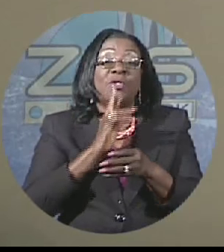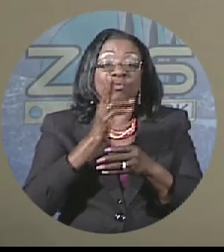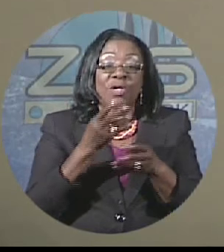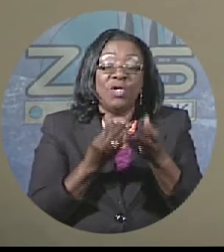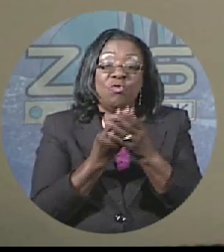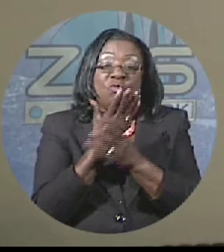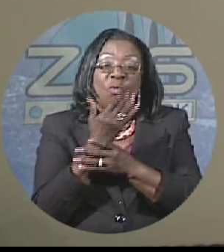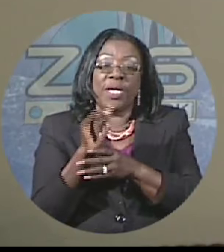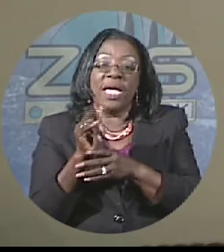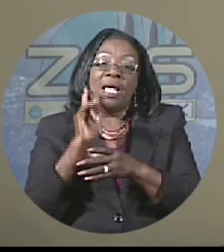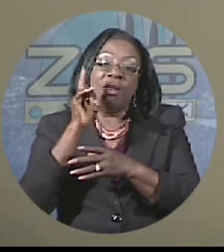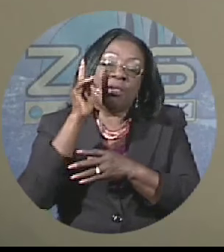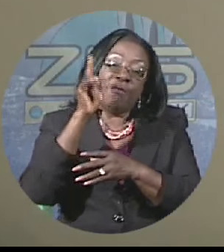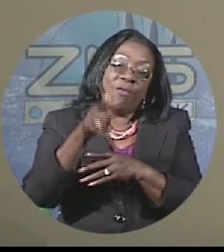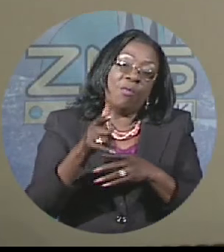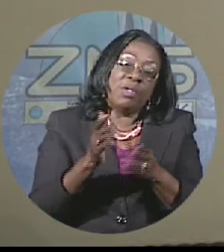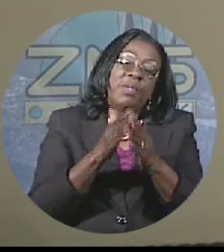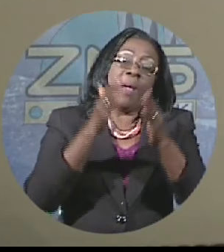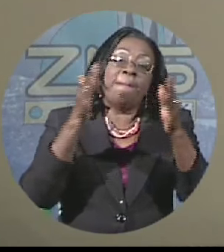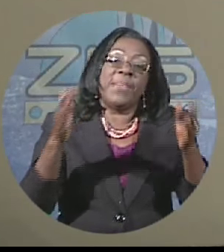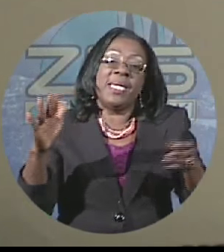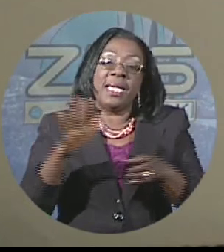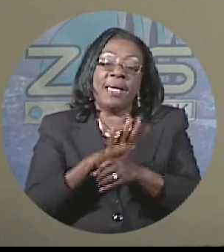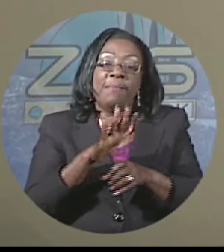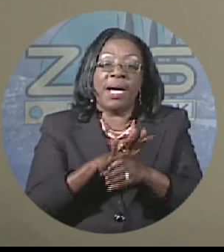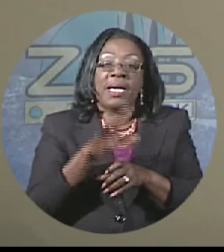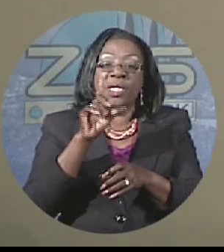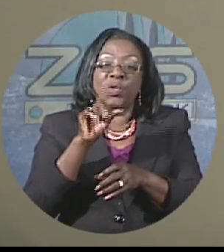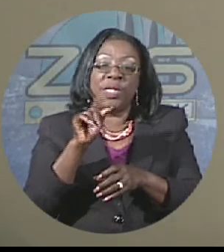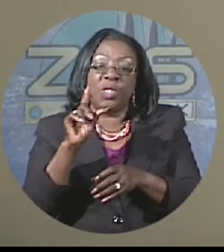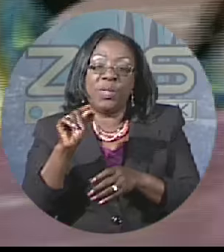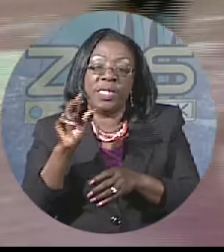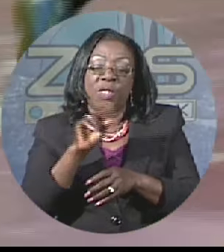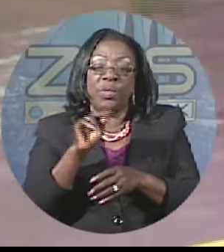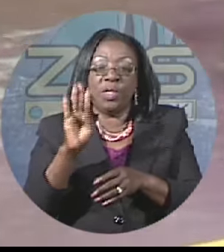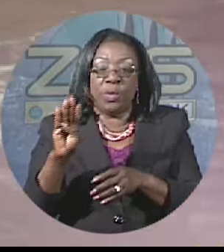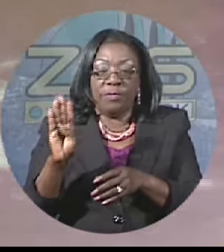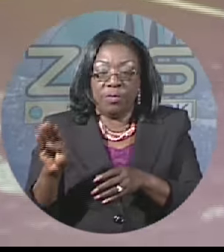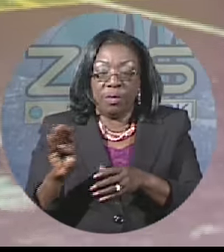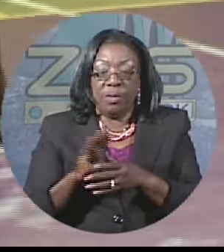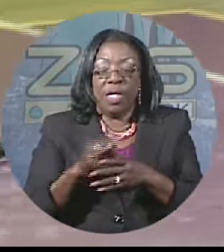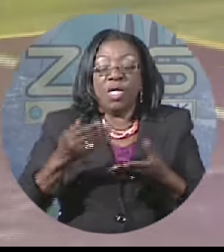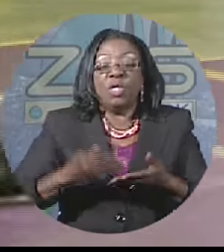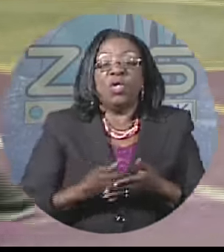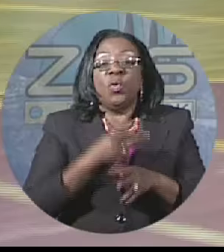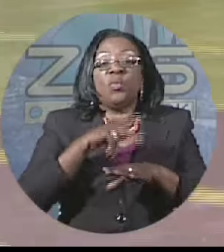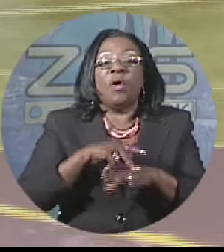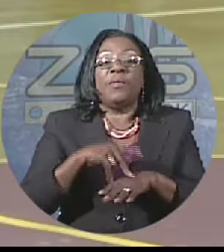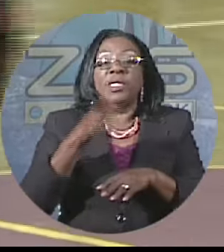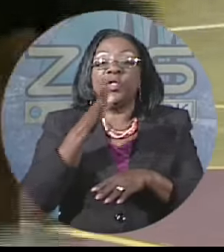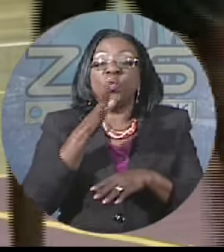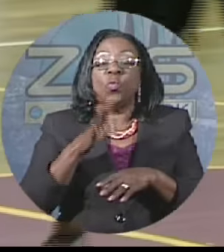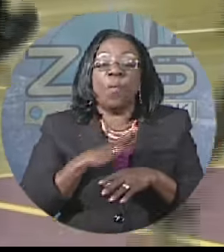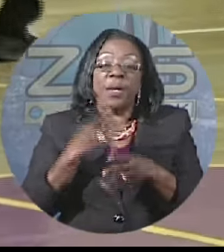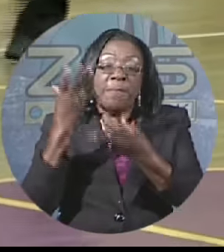them making a huge impact in 2020 and 2024. New Providence Women's Basketball